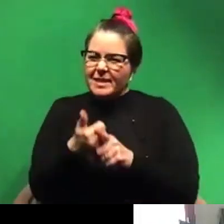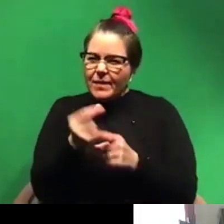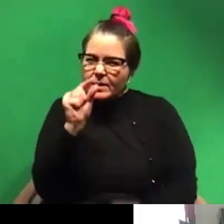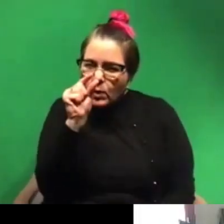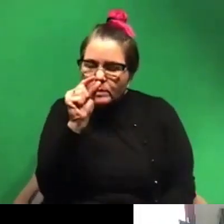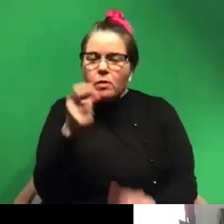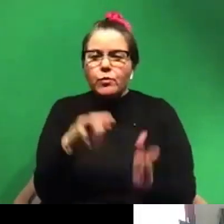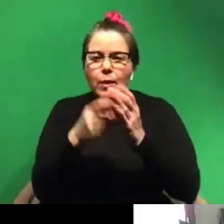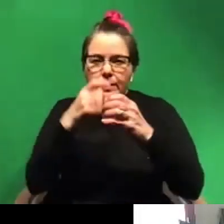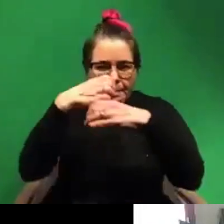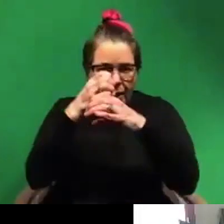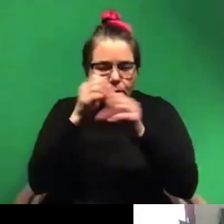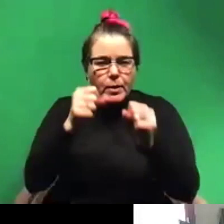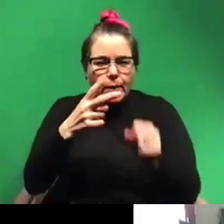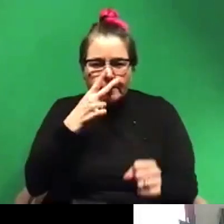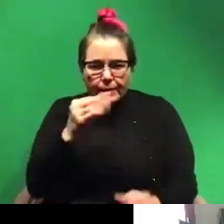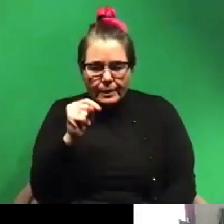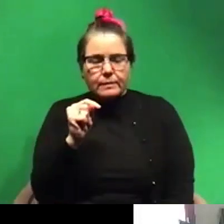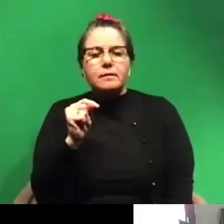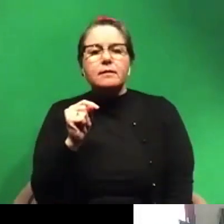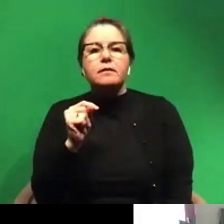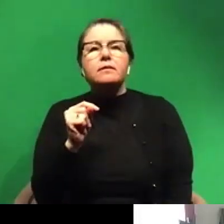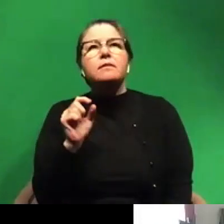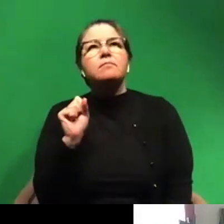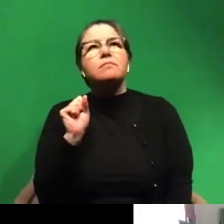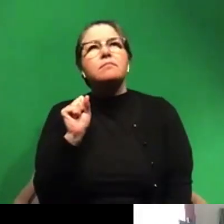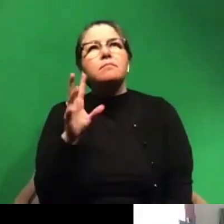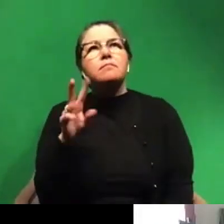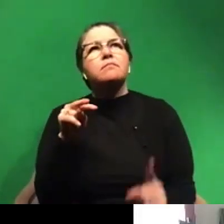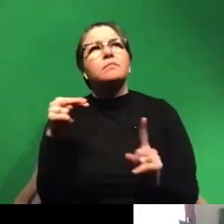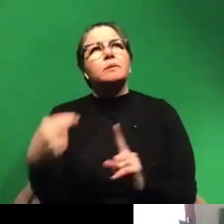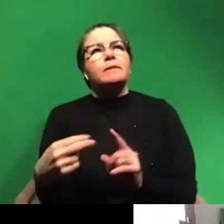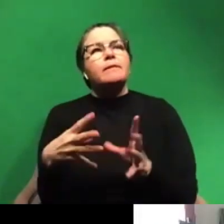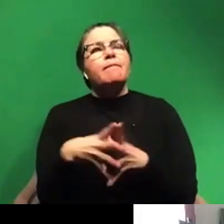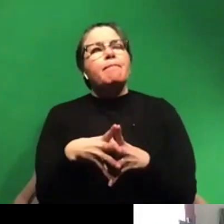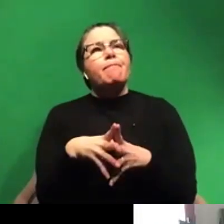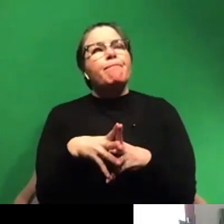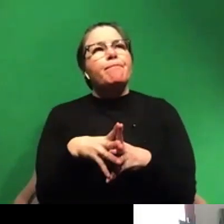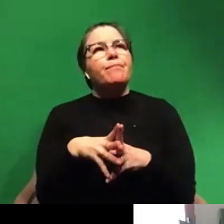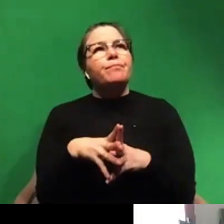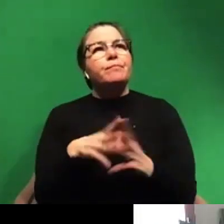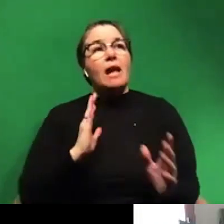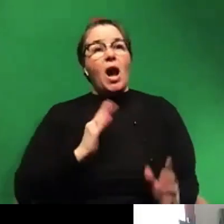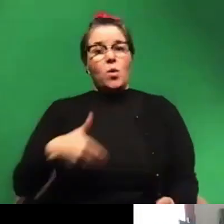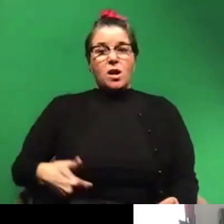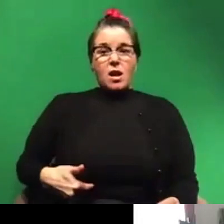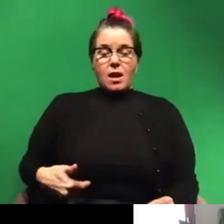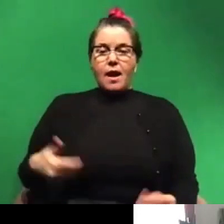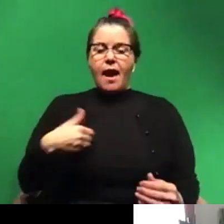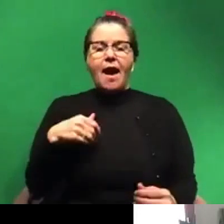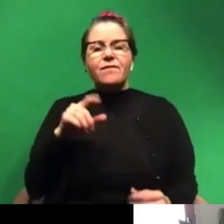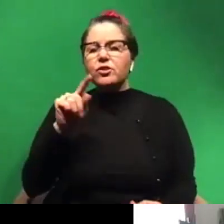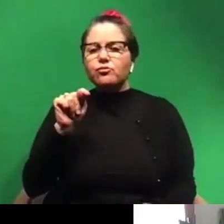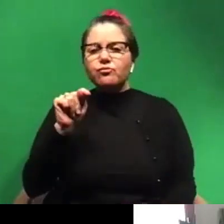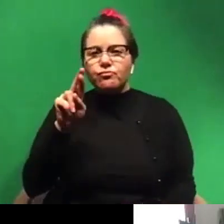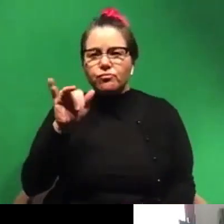microscope to be able to see it. So to give you some perspective, in our gut, we have trillions of microbes. They're